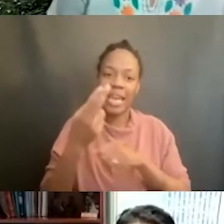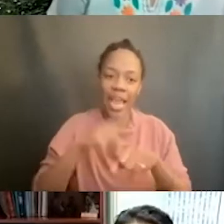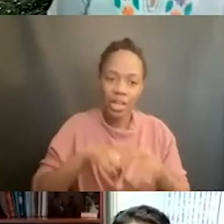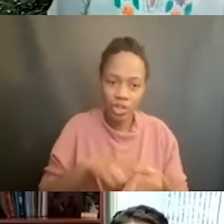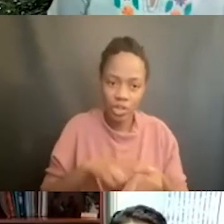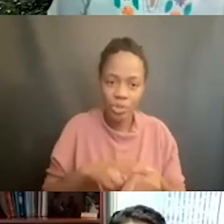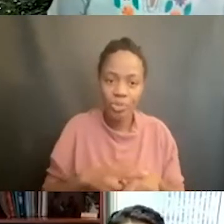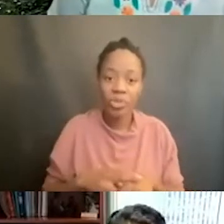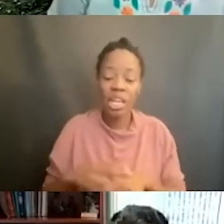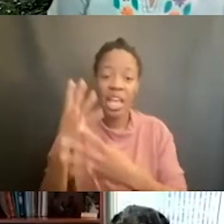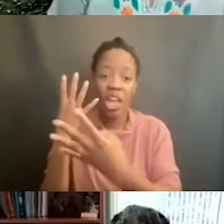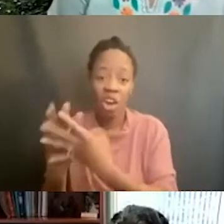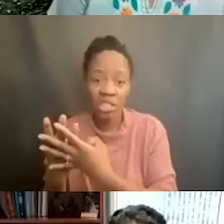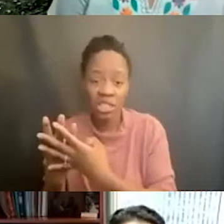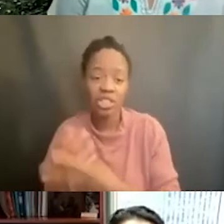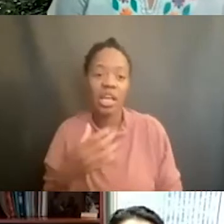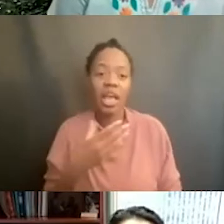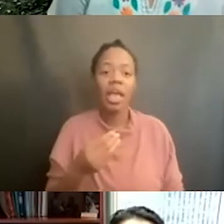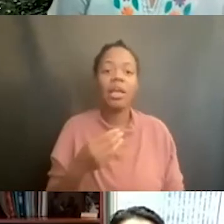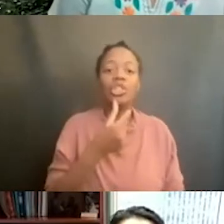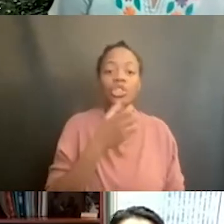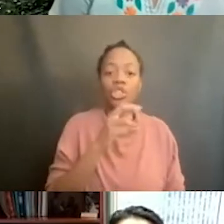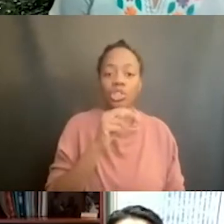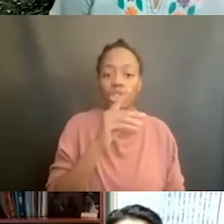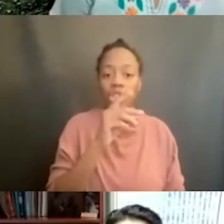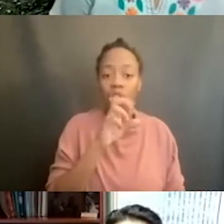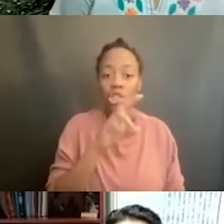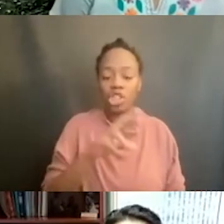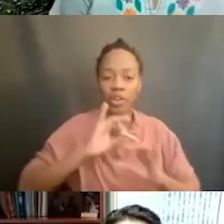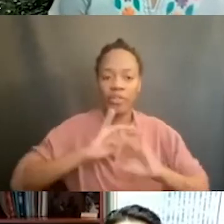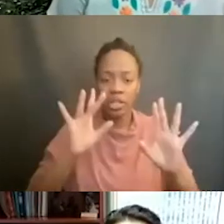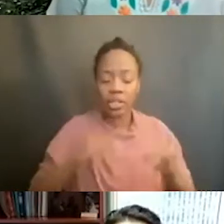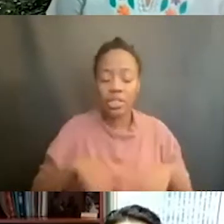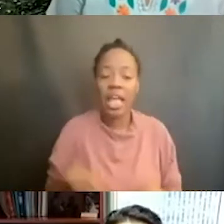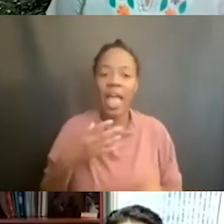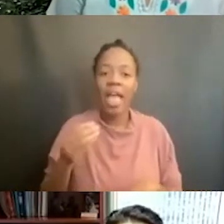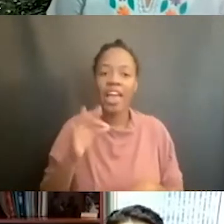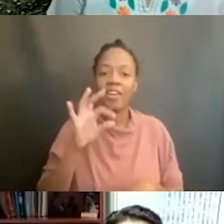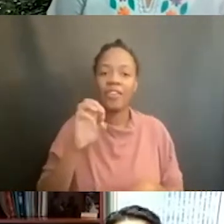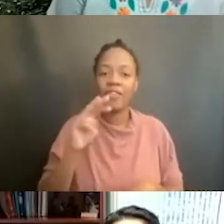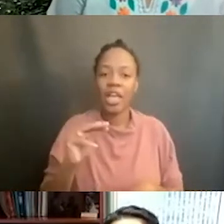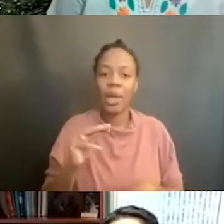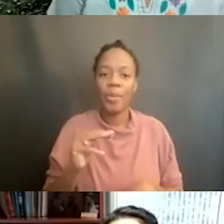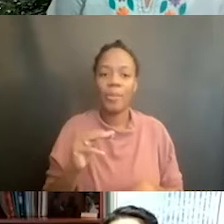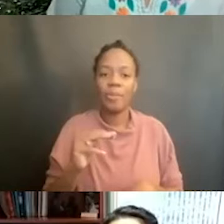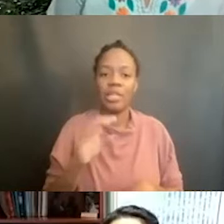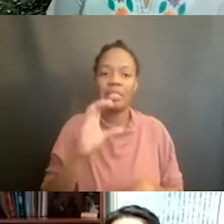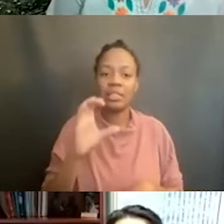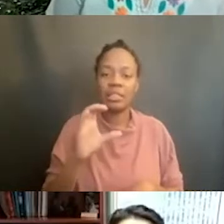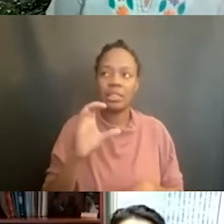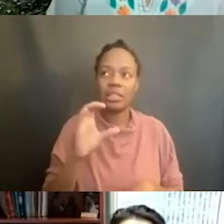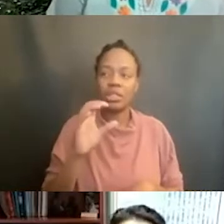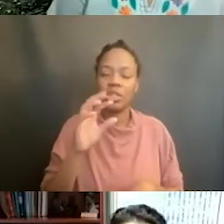incarceration, racialized and gendered state violence, and feminist critical race theory. She also serves as a director of Project